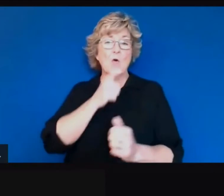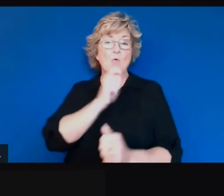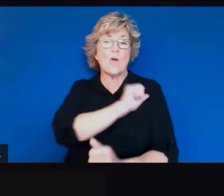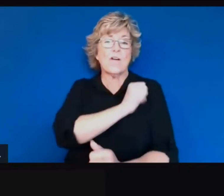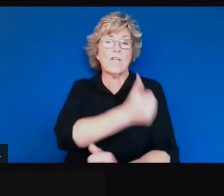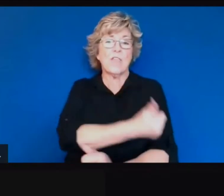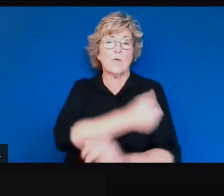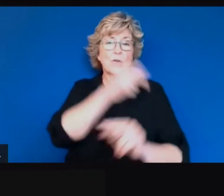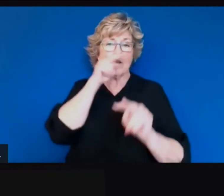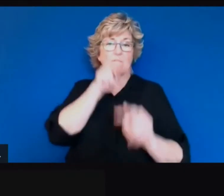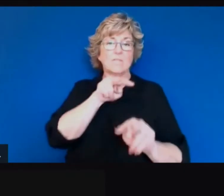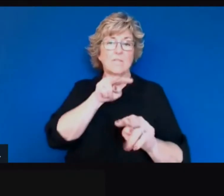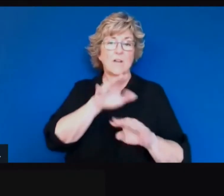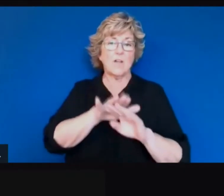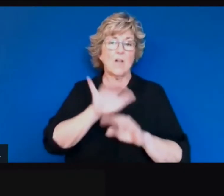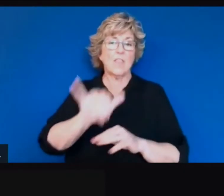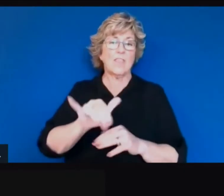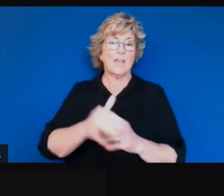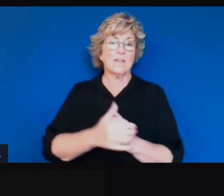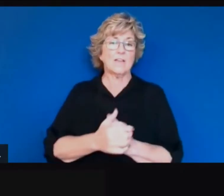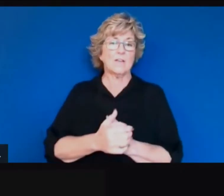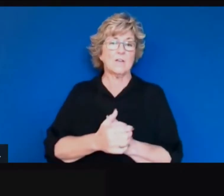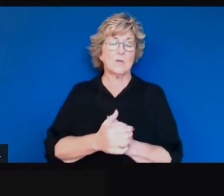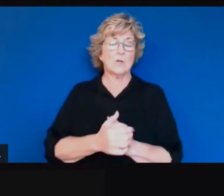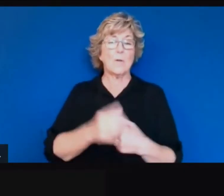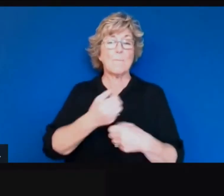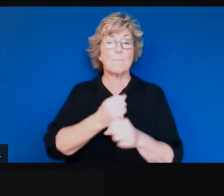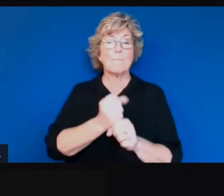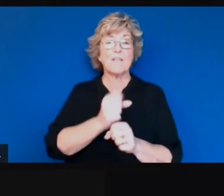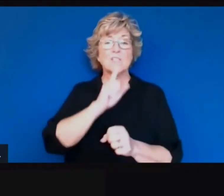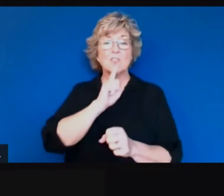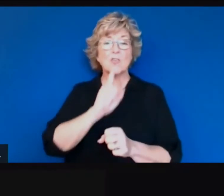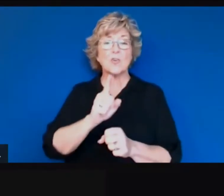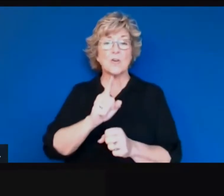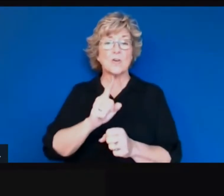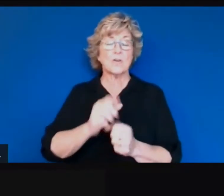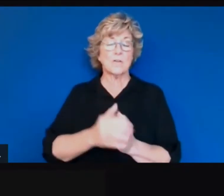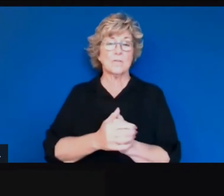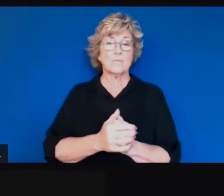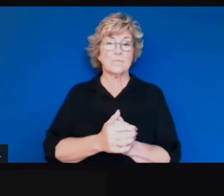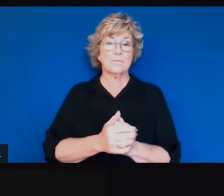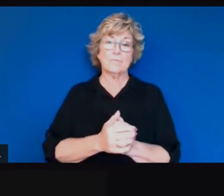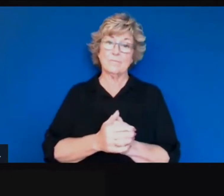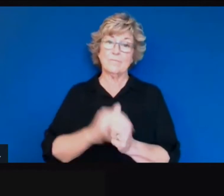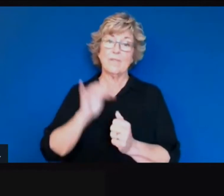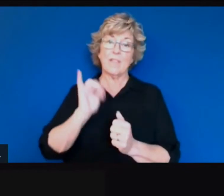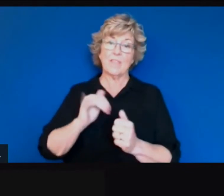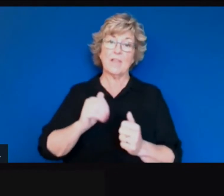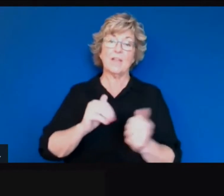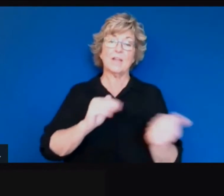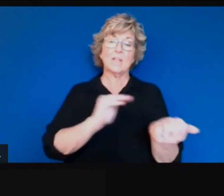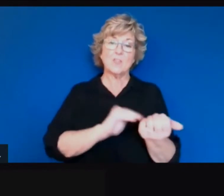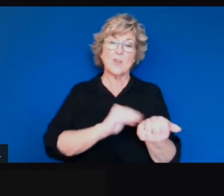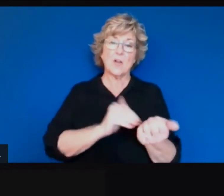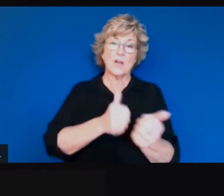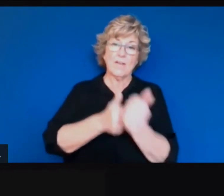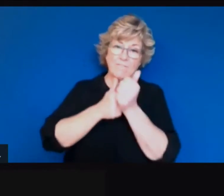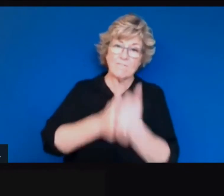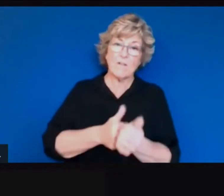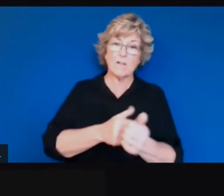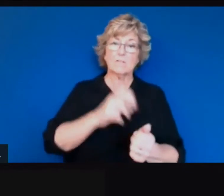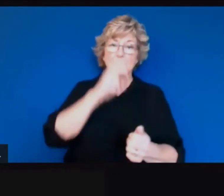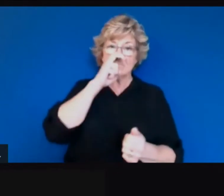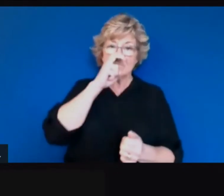regulations, including, dare I say, making sure that doctors are living up to the Hippocratic Oath as it relates to making sure no